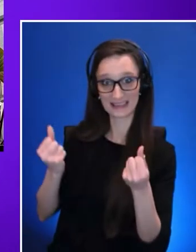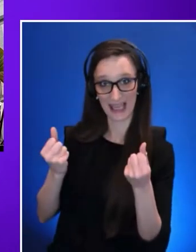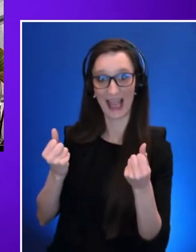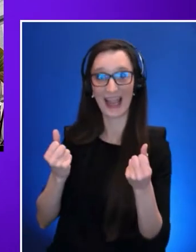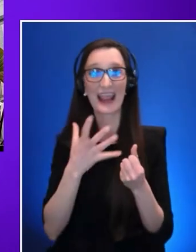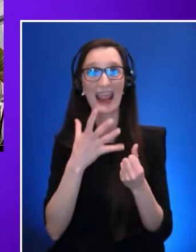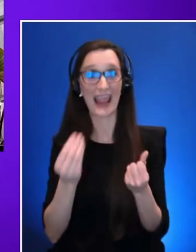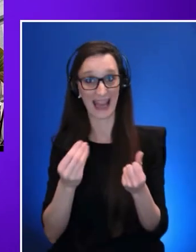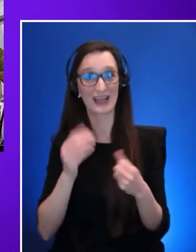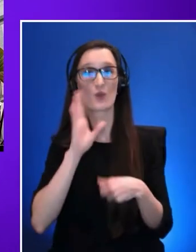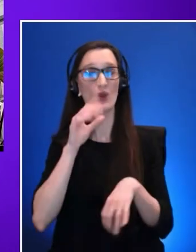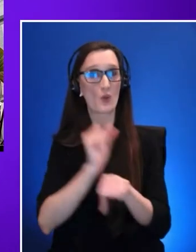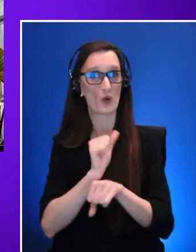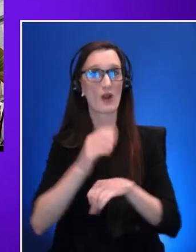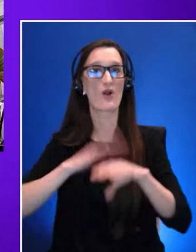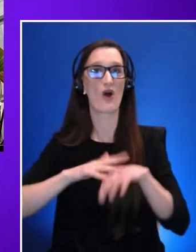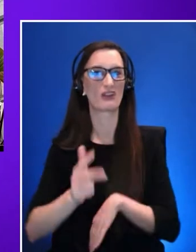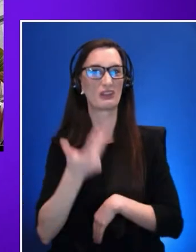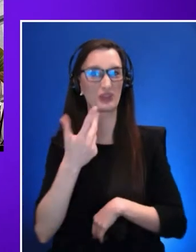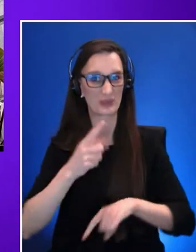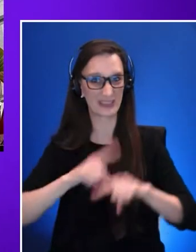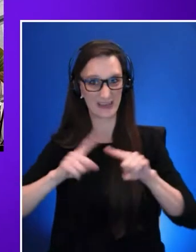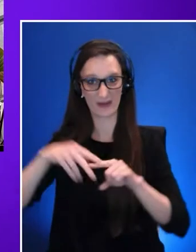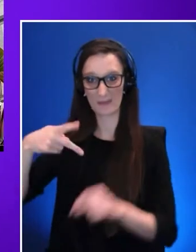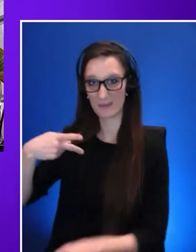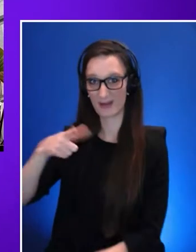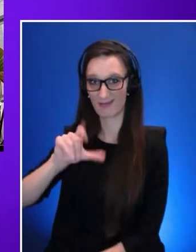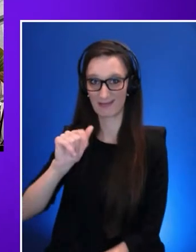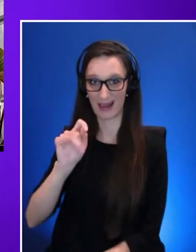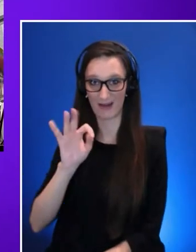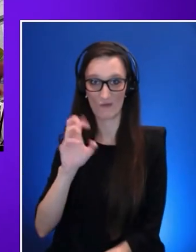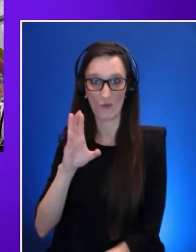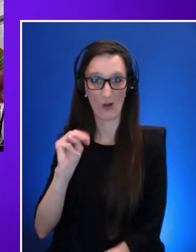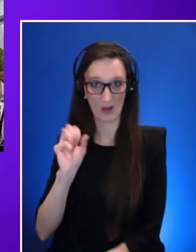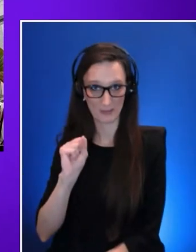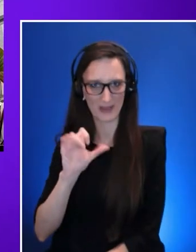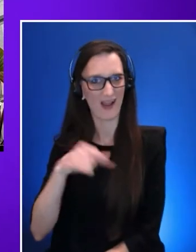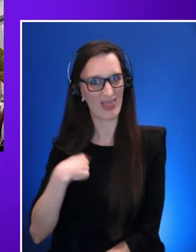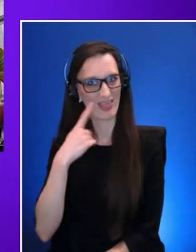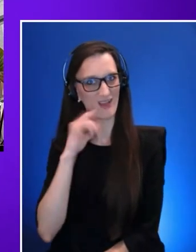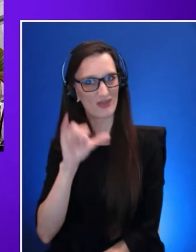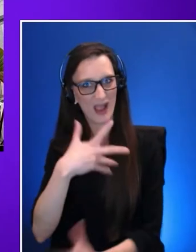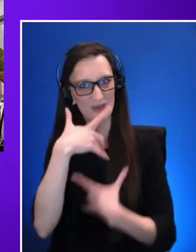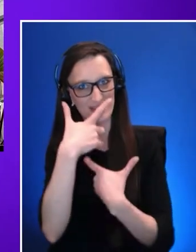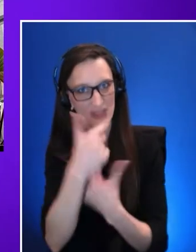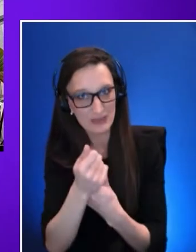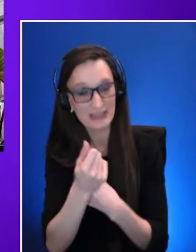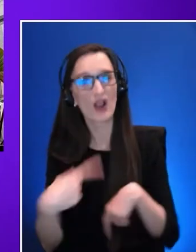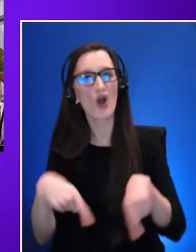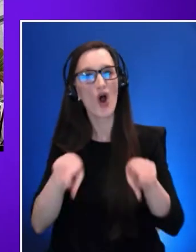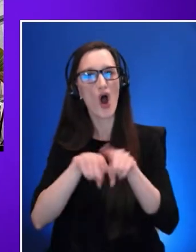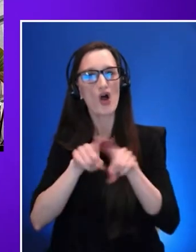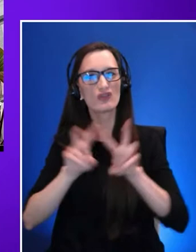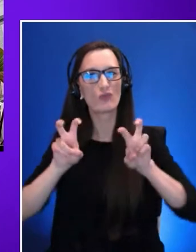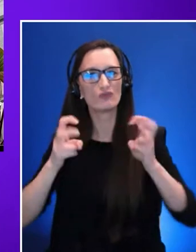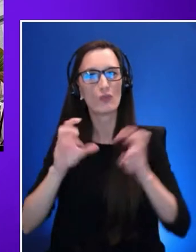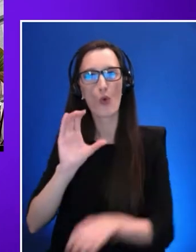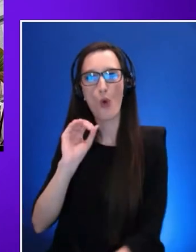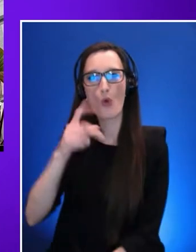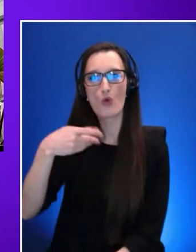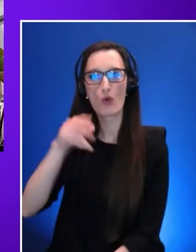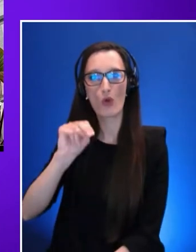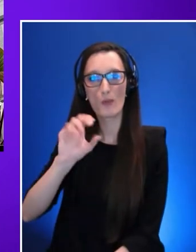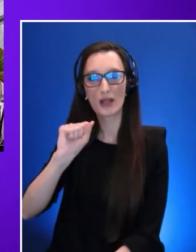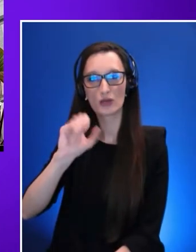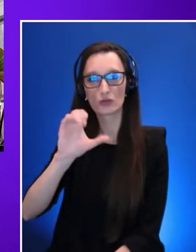platforms. And I thought that was really interesting. He also open sourced it. If you have a 3D printer, you